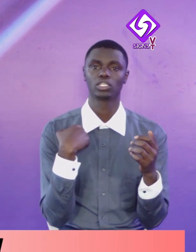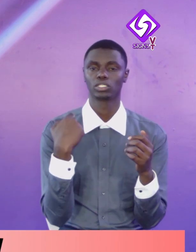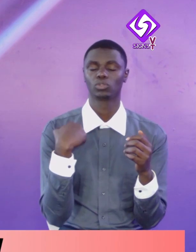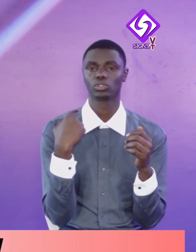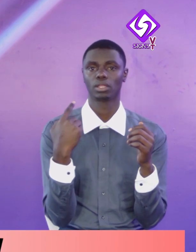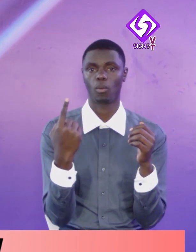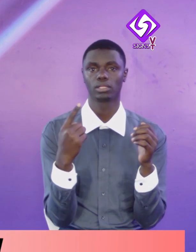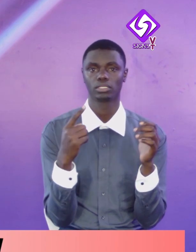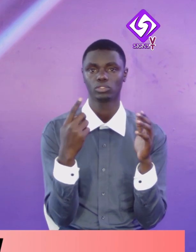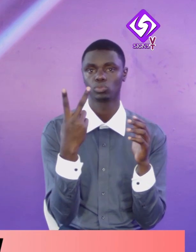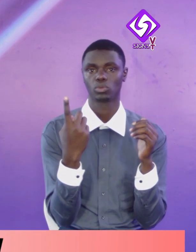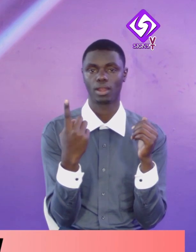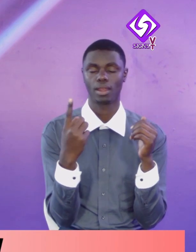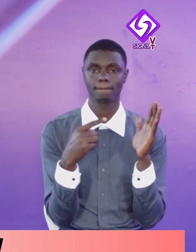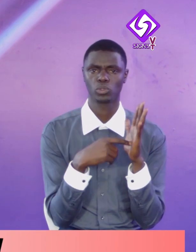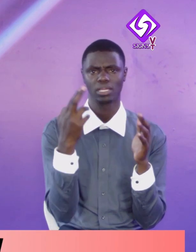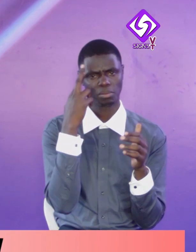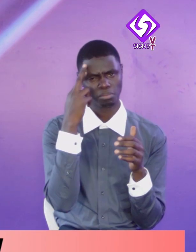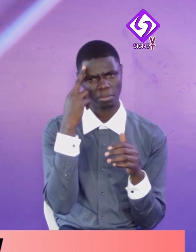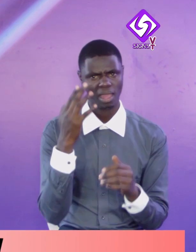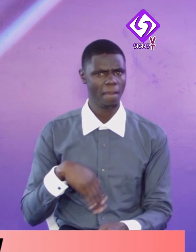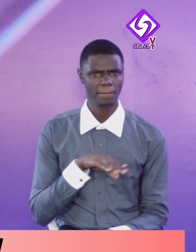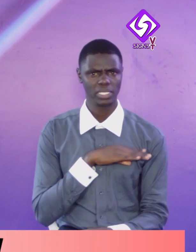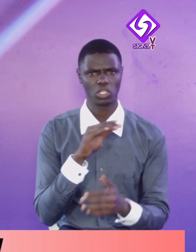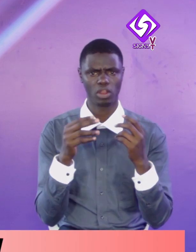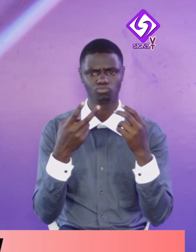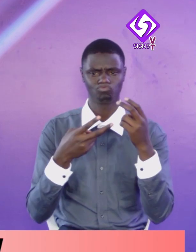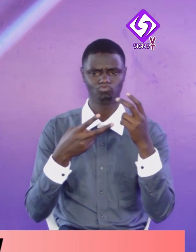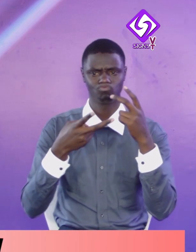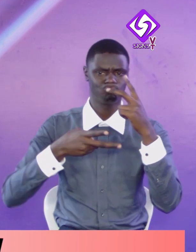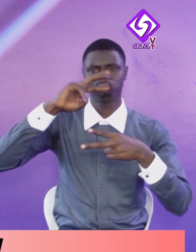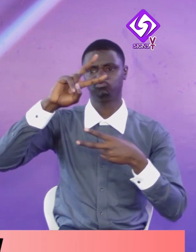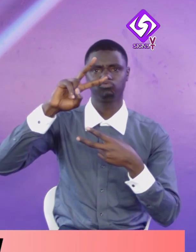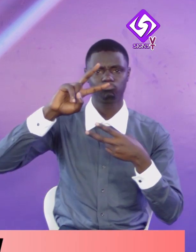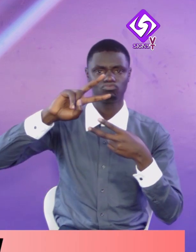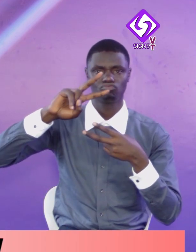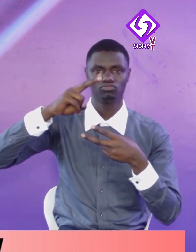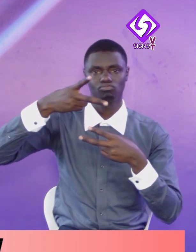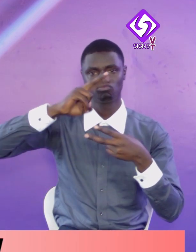points. Remember the other time, Barcelona overtook Real Madrid because of